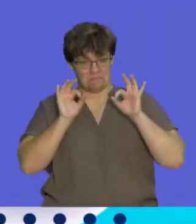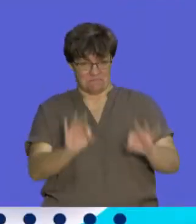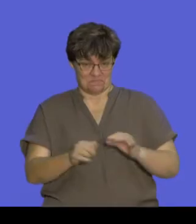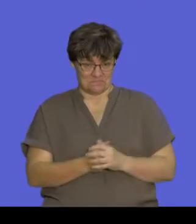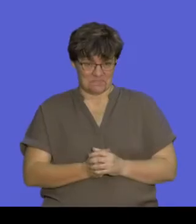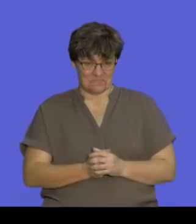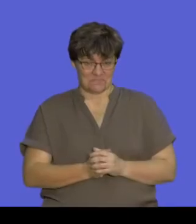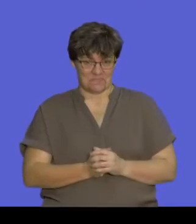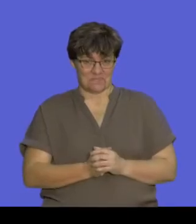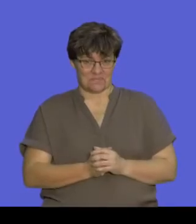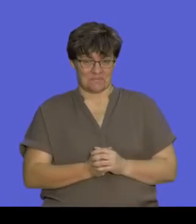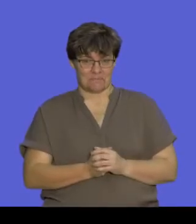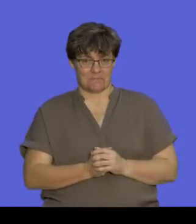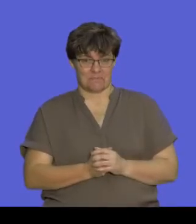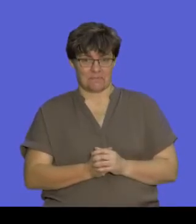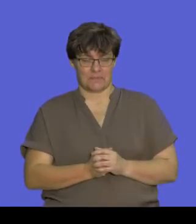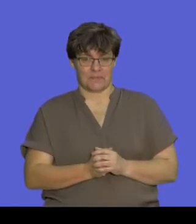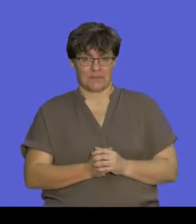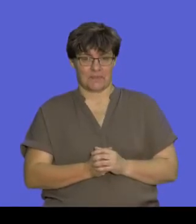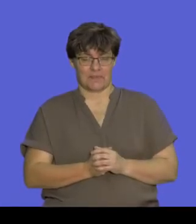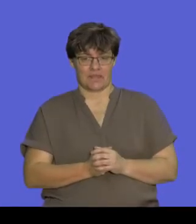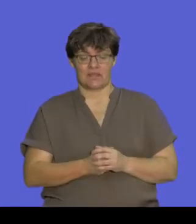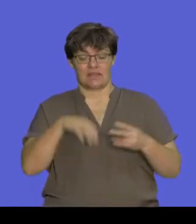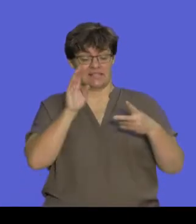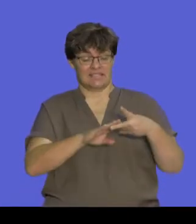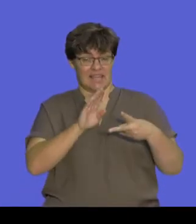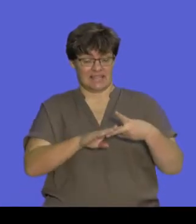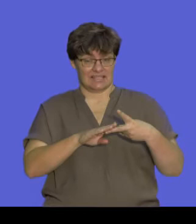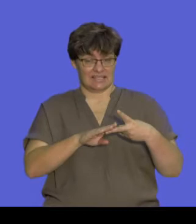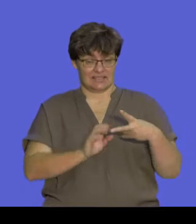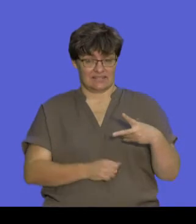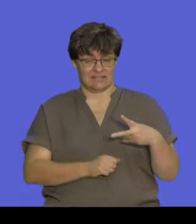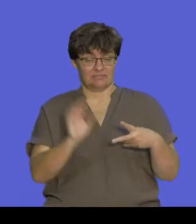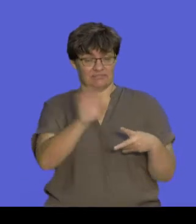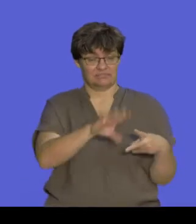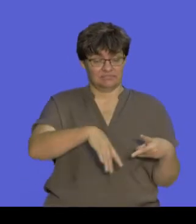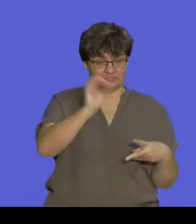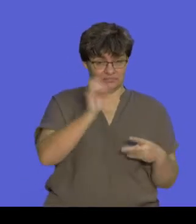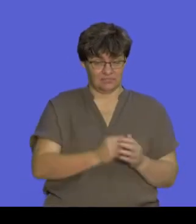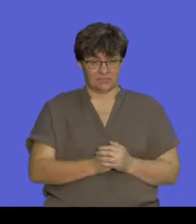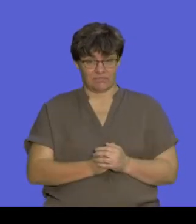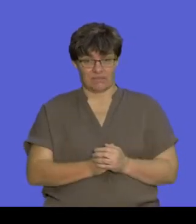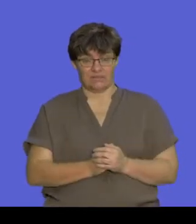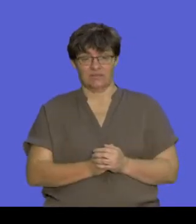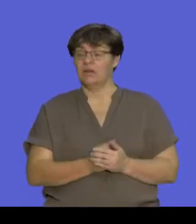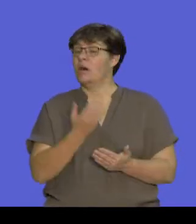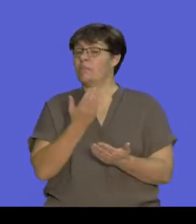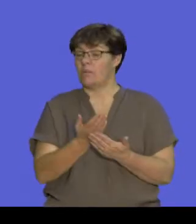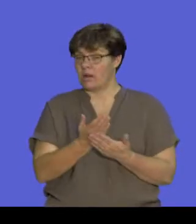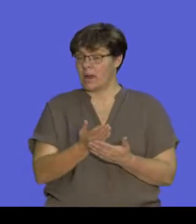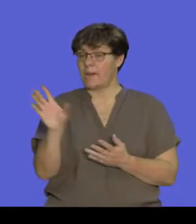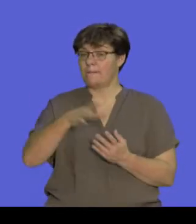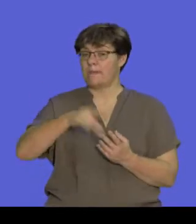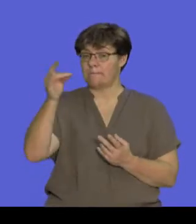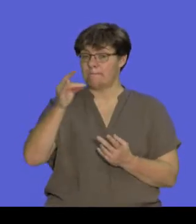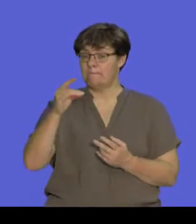way. So if we do the second situation, we'd recognize that the probability of selecting